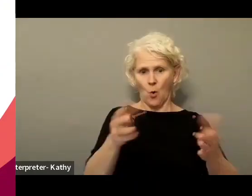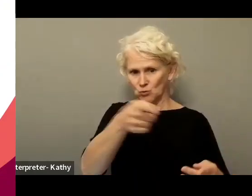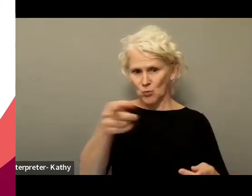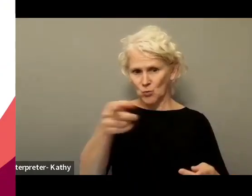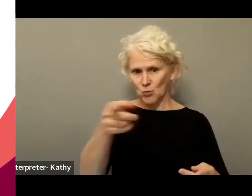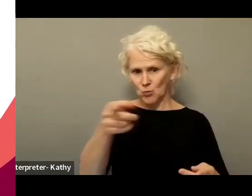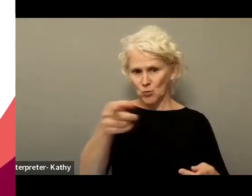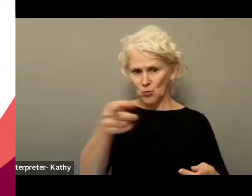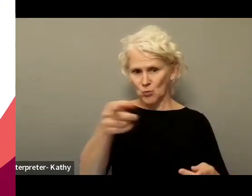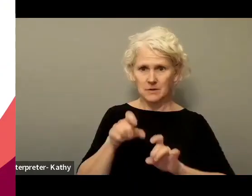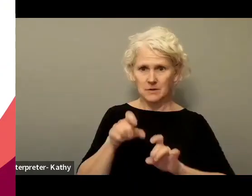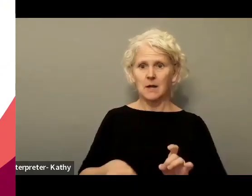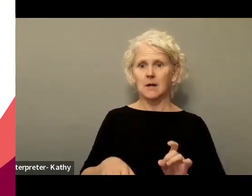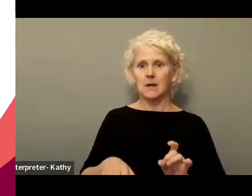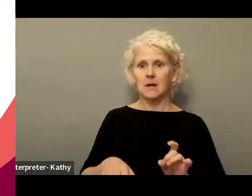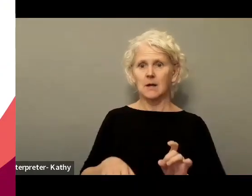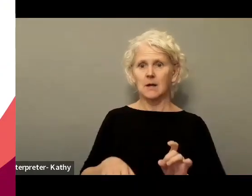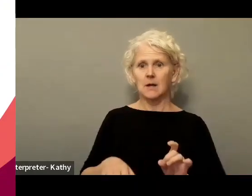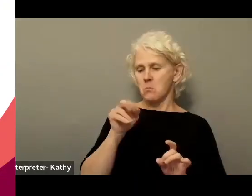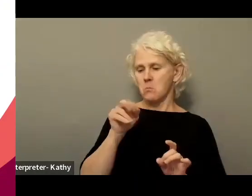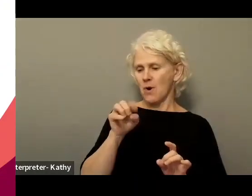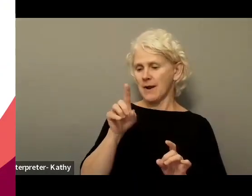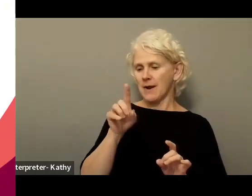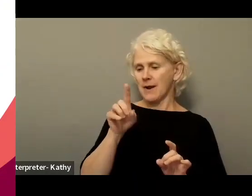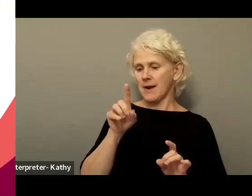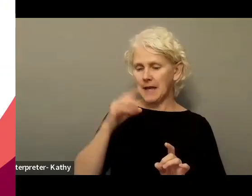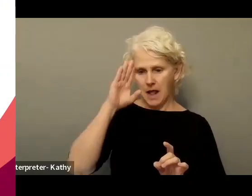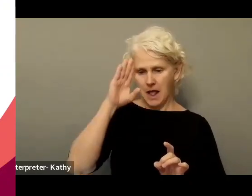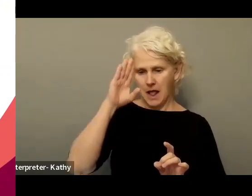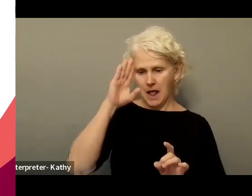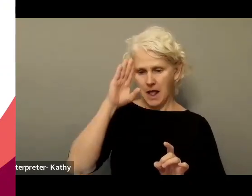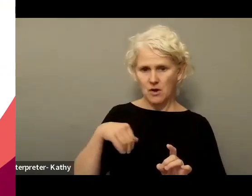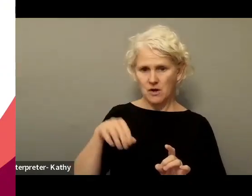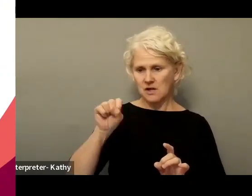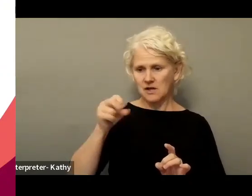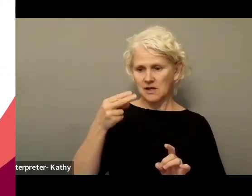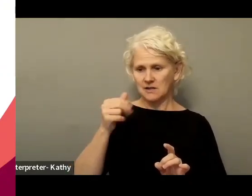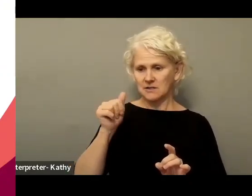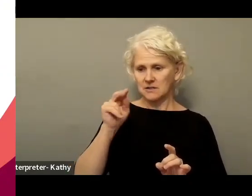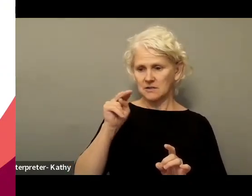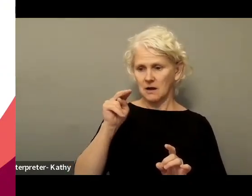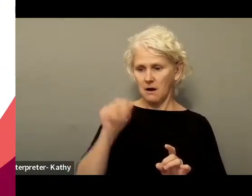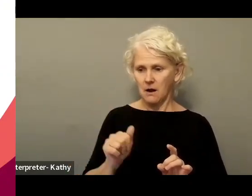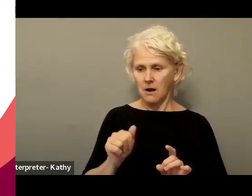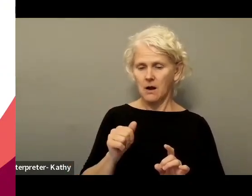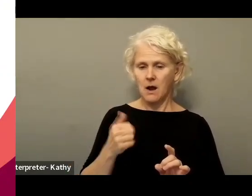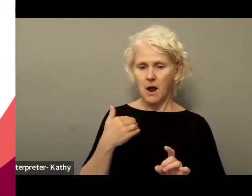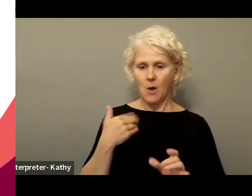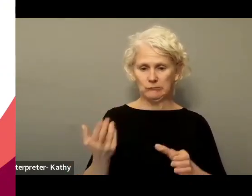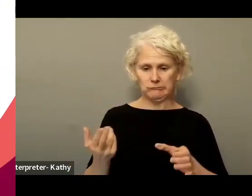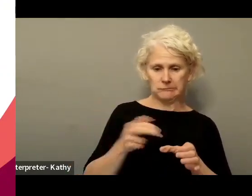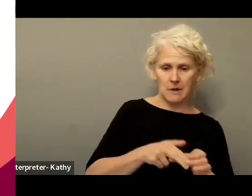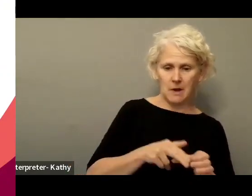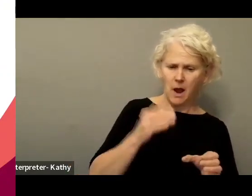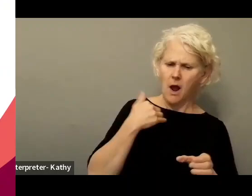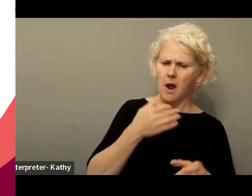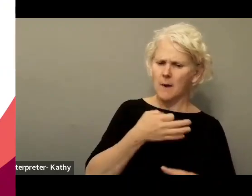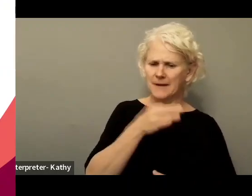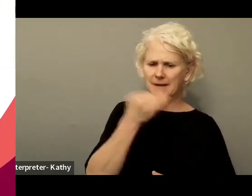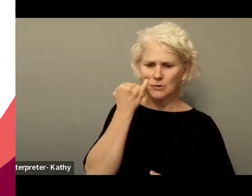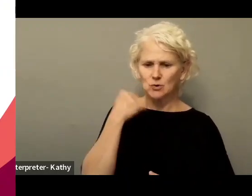Brenda, hi, it's Shauna. Hey, Just- Shauna. Sorry, I jumped in a little late, so I don't, just wondering if you're gonna hand out